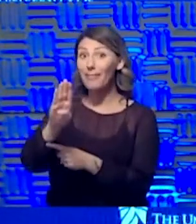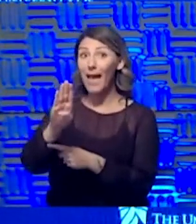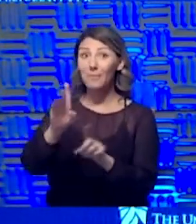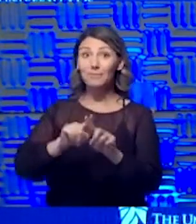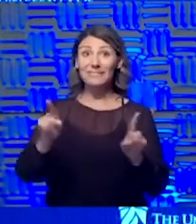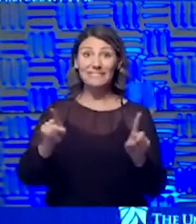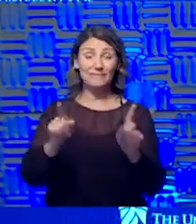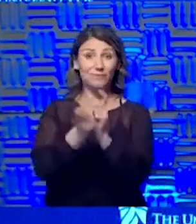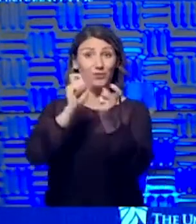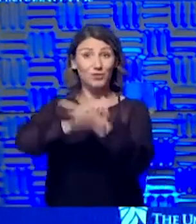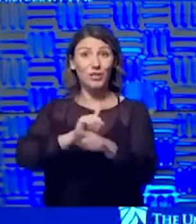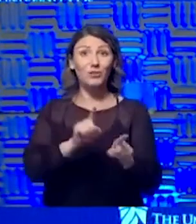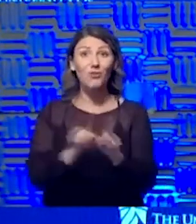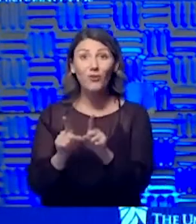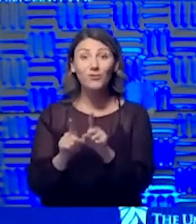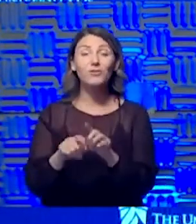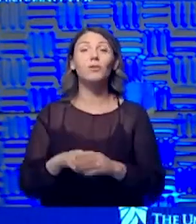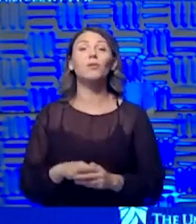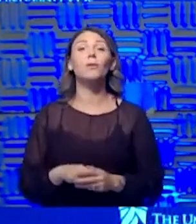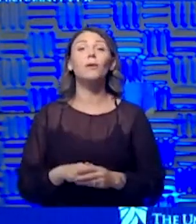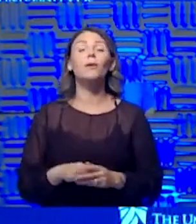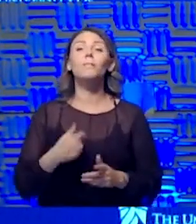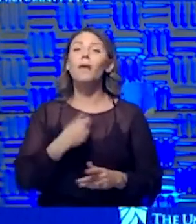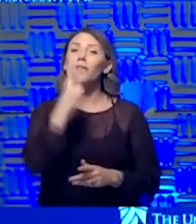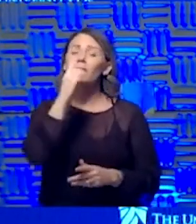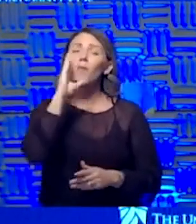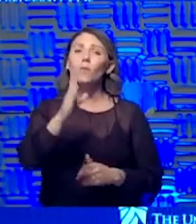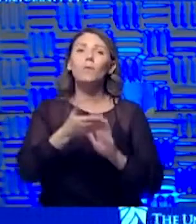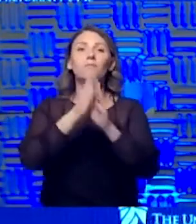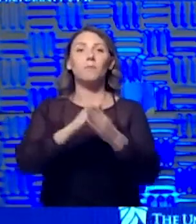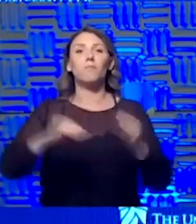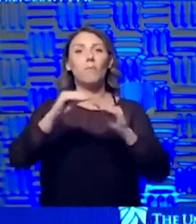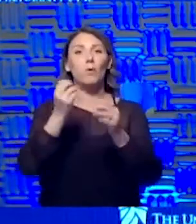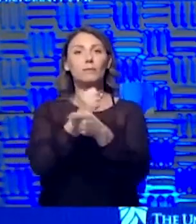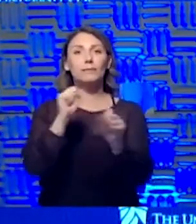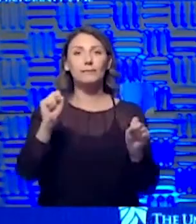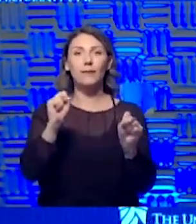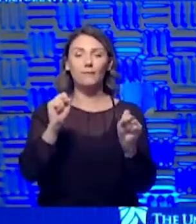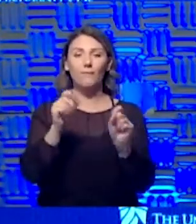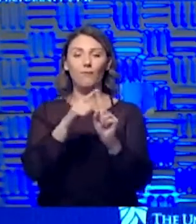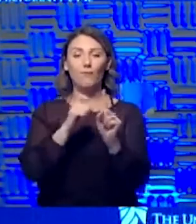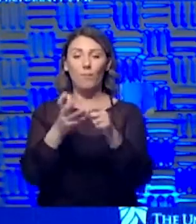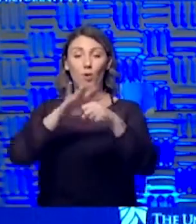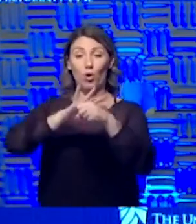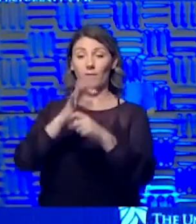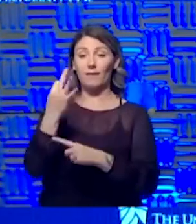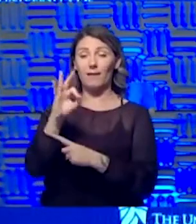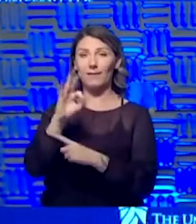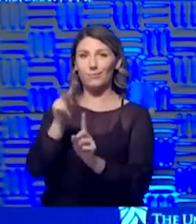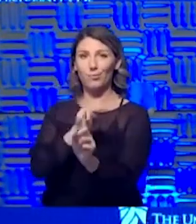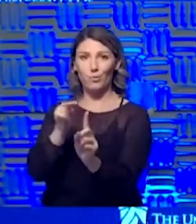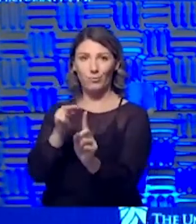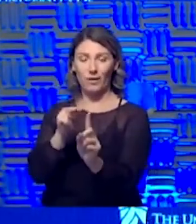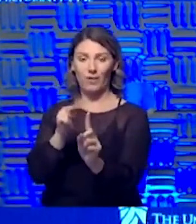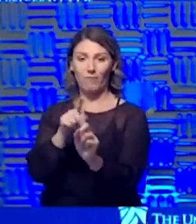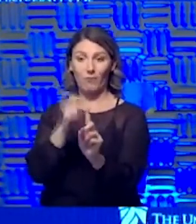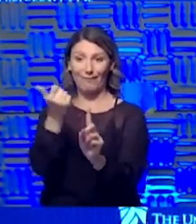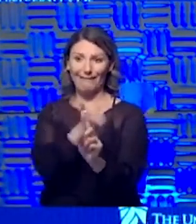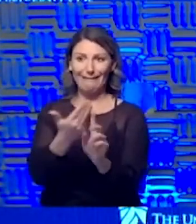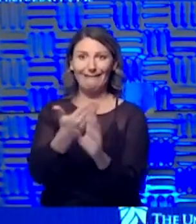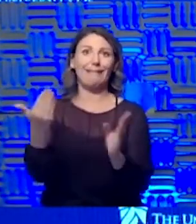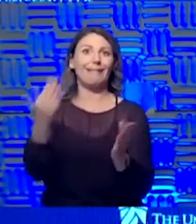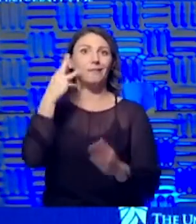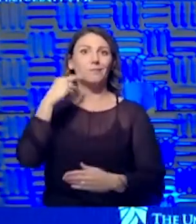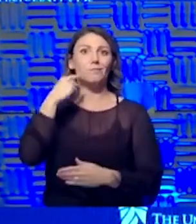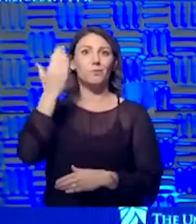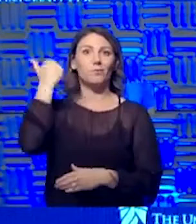that differently. So I think it'll be a lot safer from a COVID-19 perspective than anything you will have experienced before. And I suspect